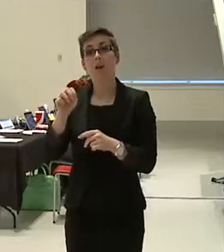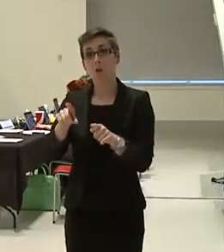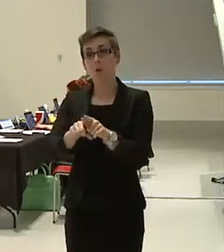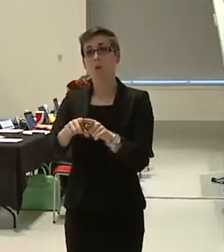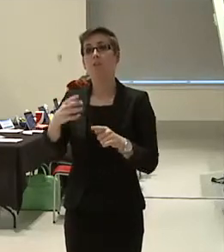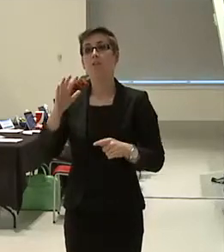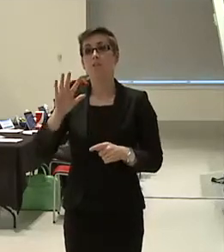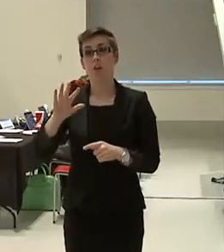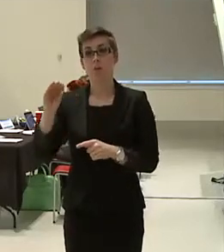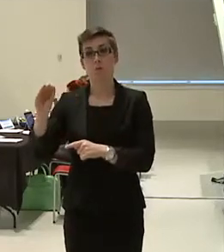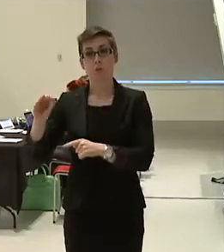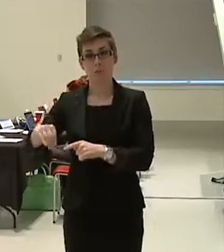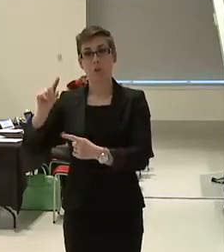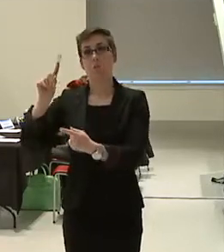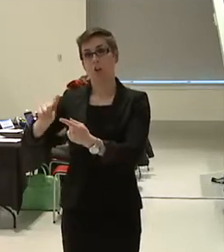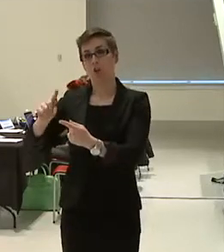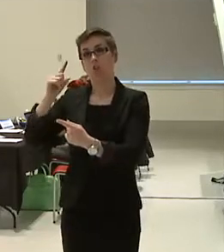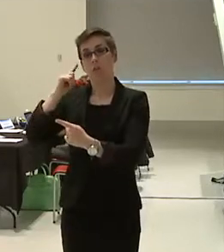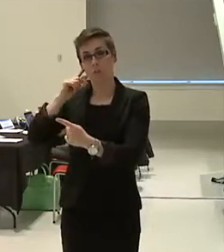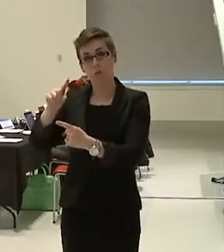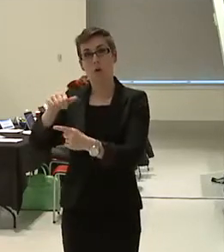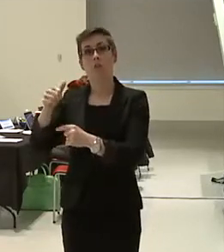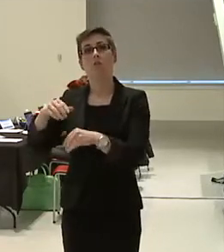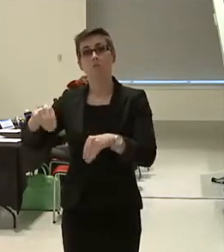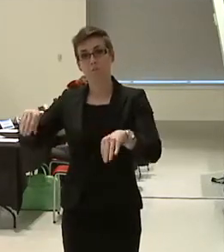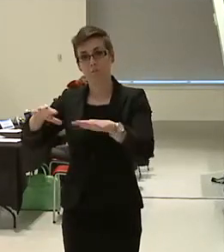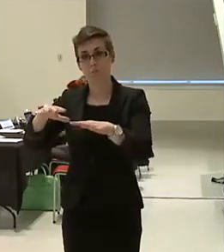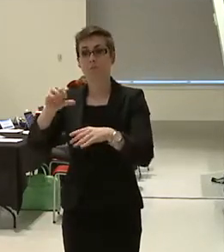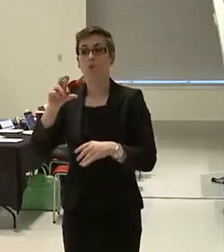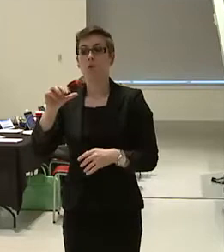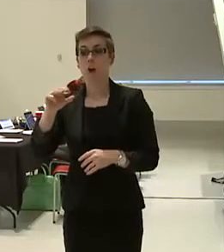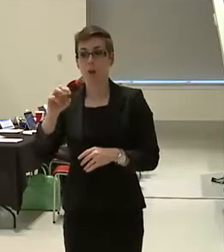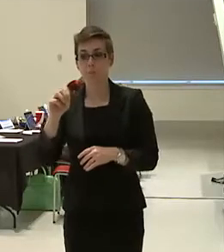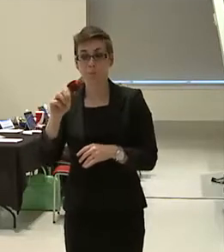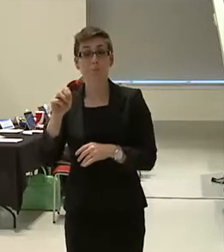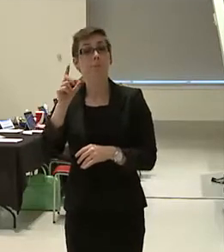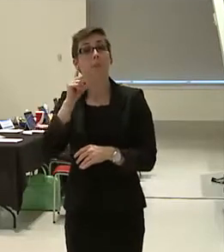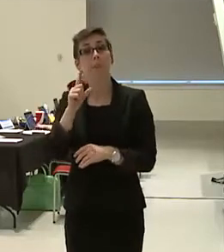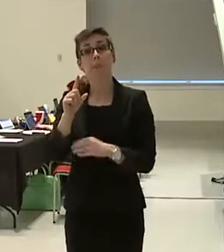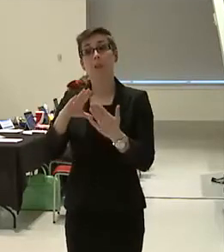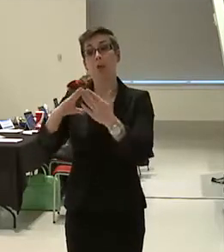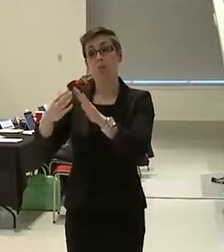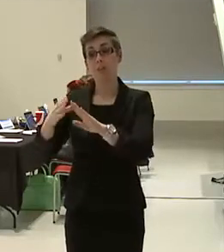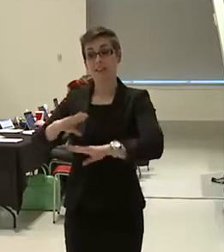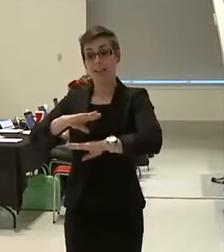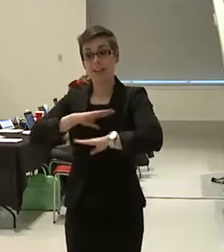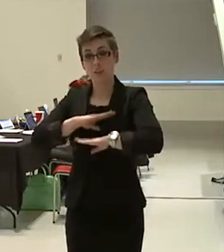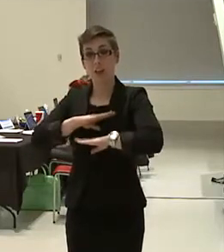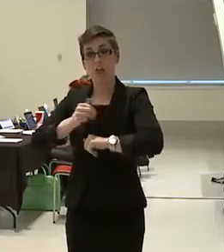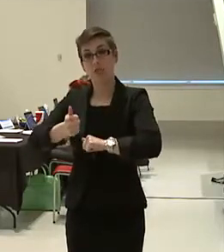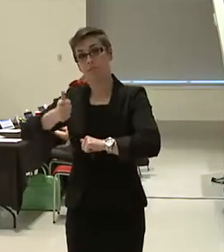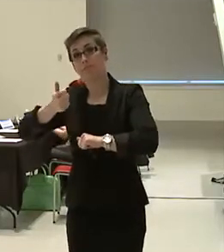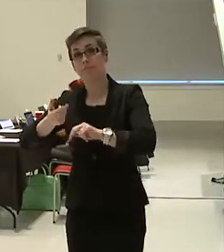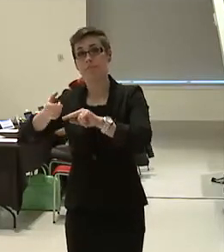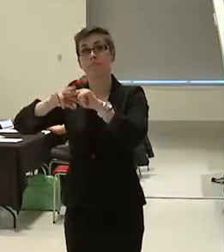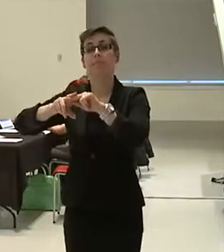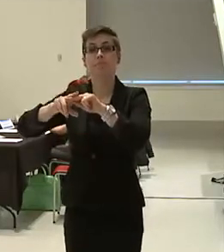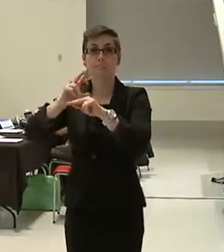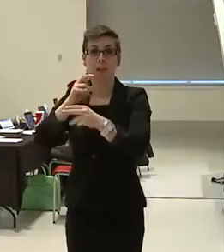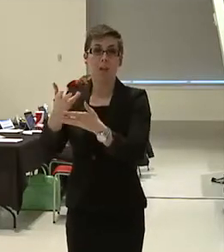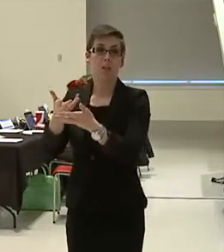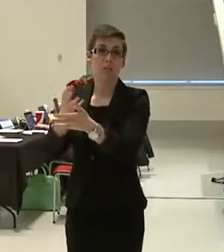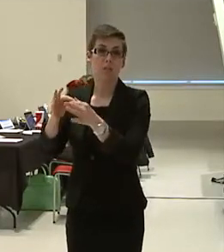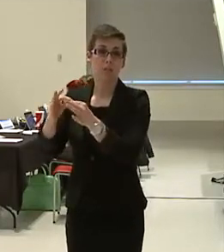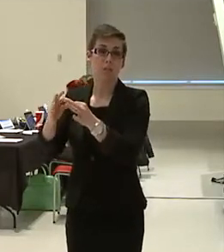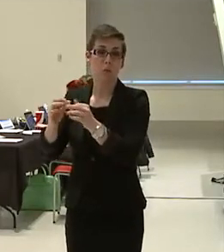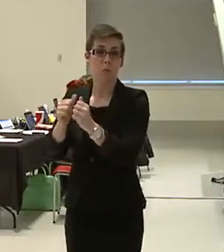really not measurable, or it is actually measurable if you take a look, is community satisfaction. The community loved its police department because we